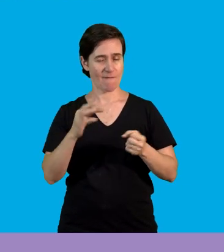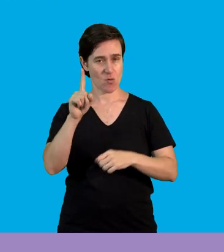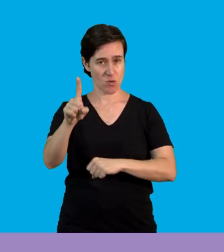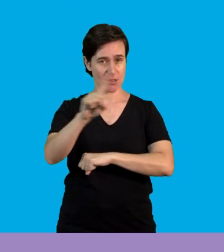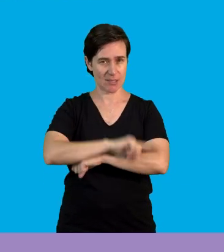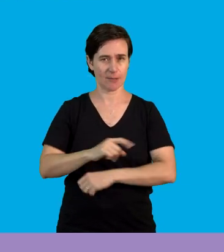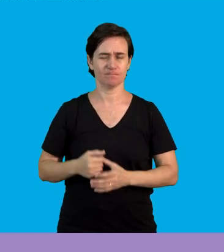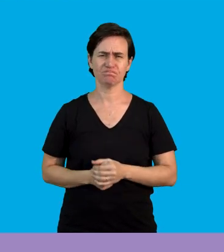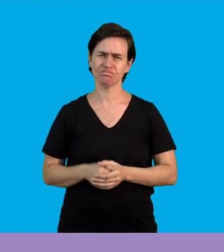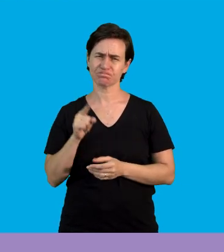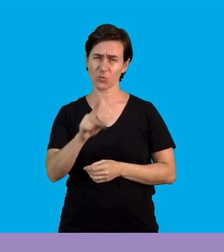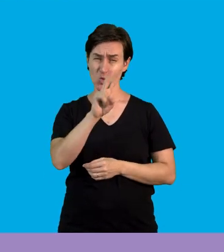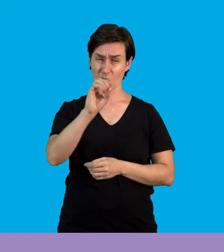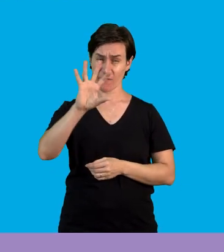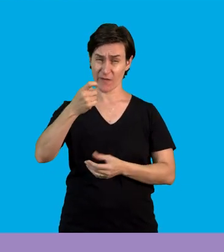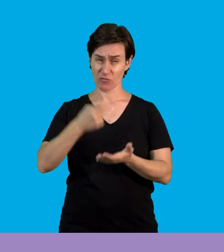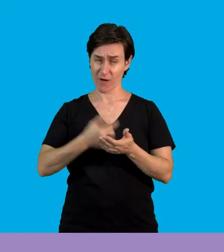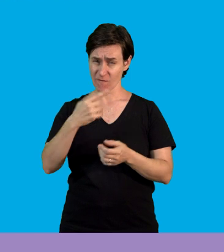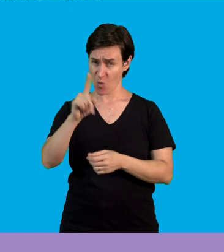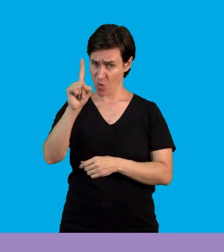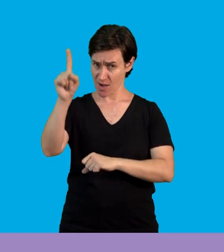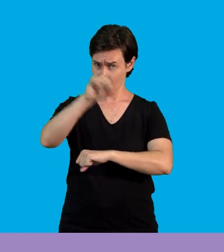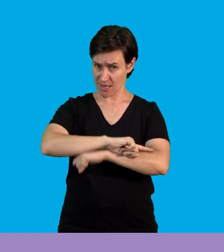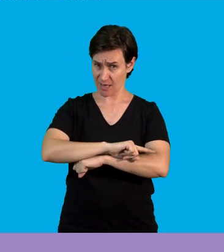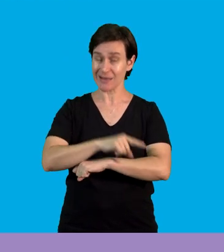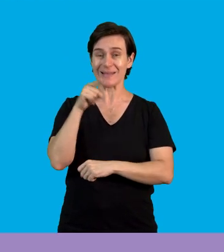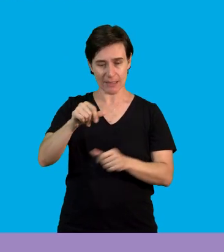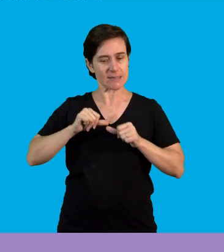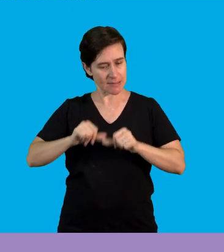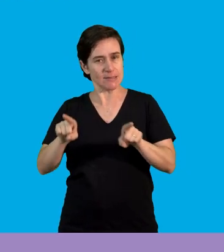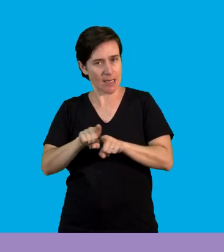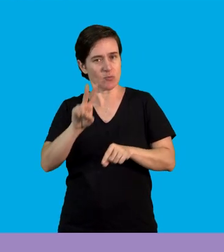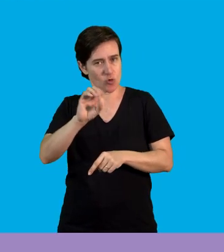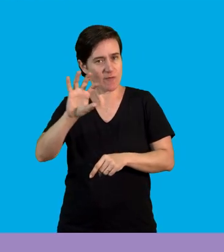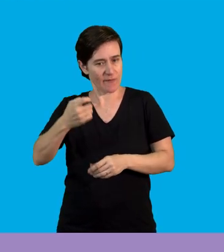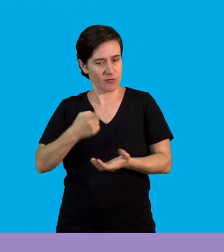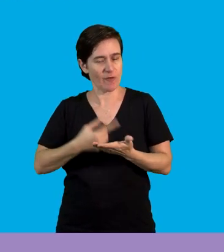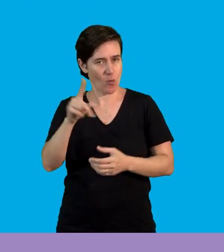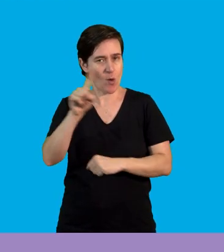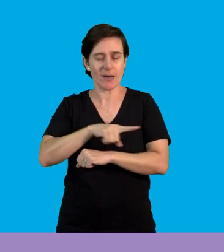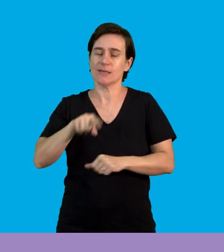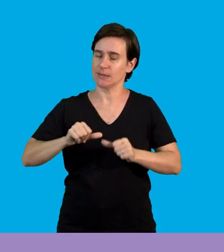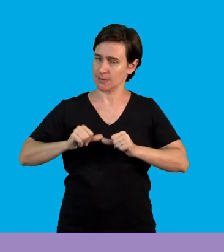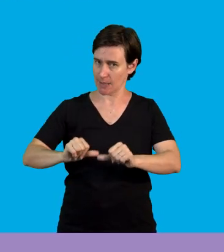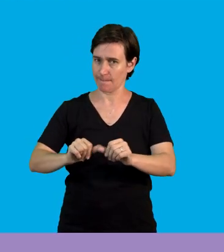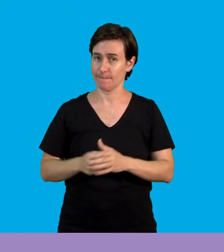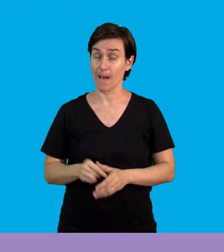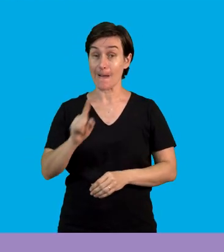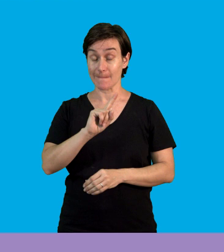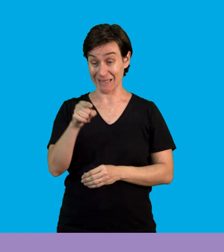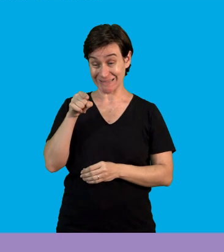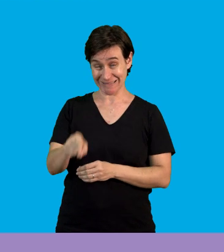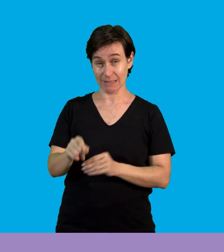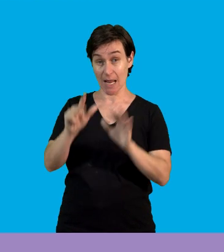is 250 per day, which is a value that does not change. However, we are told that there